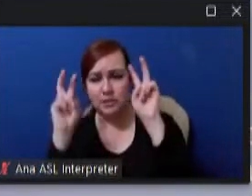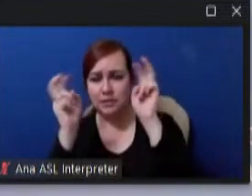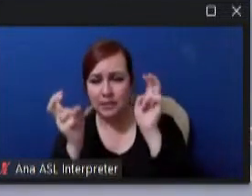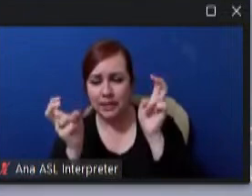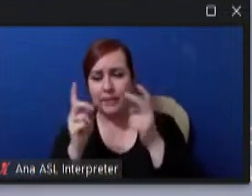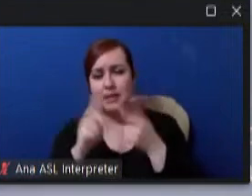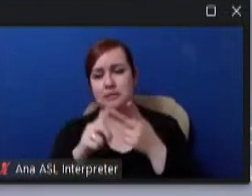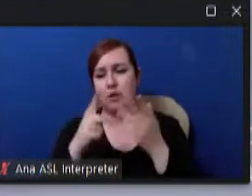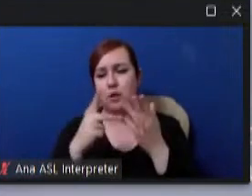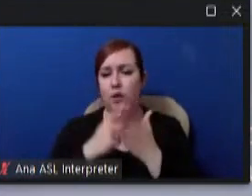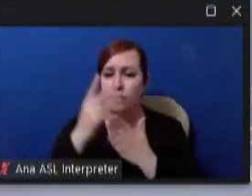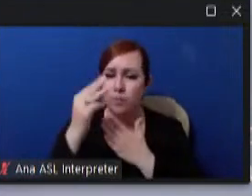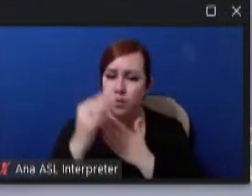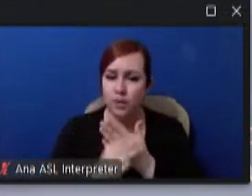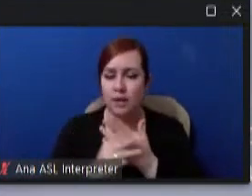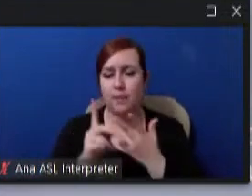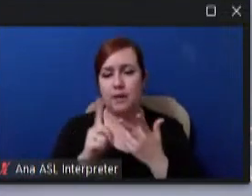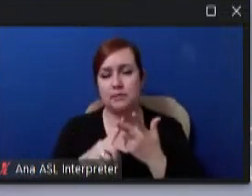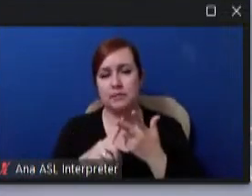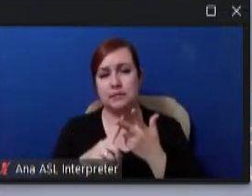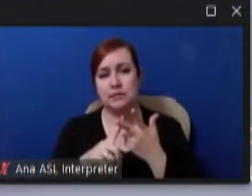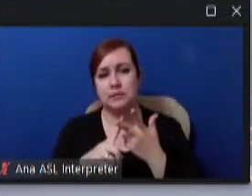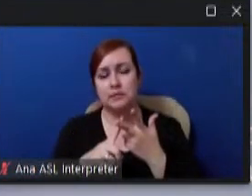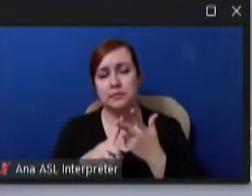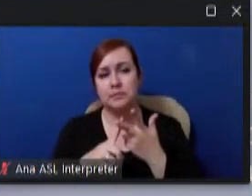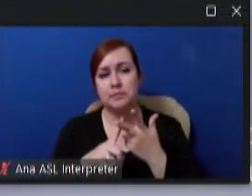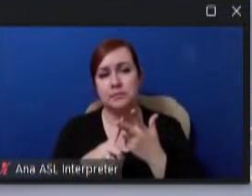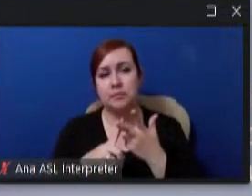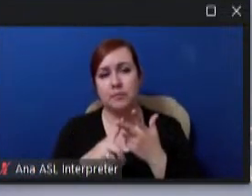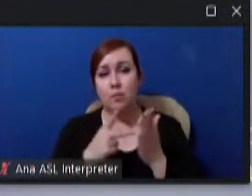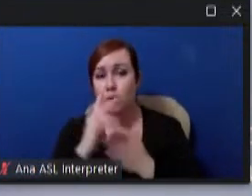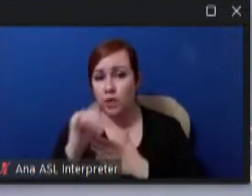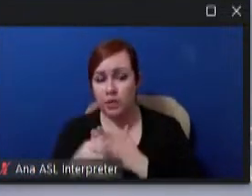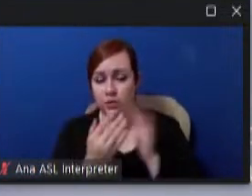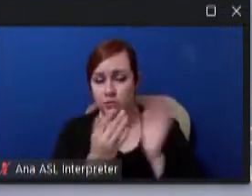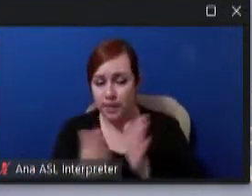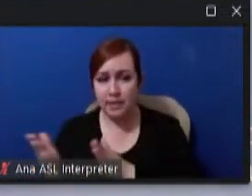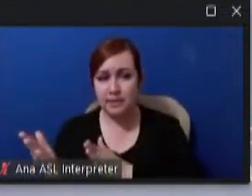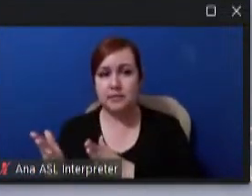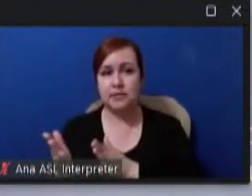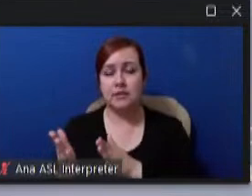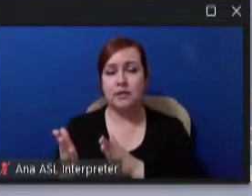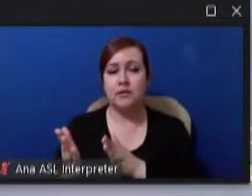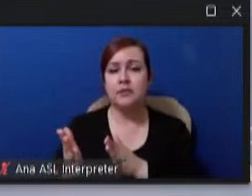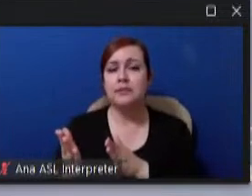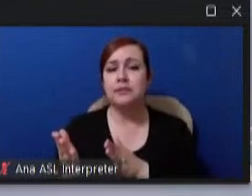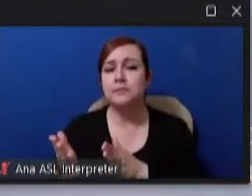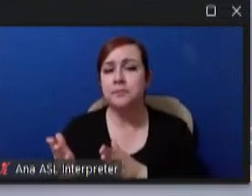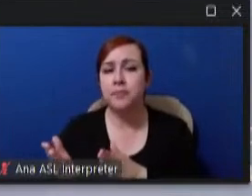in all of the work you're doing to develop and implement programs and